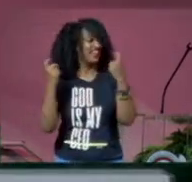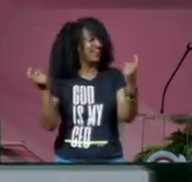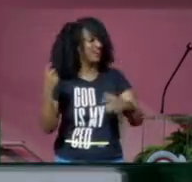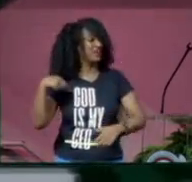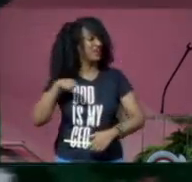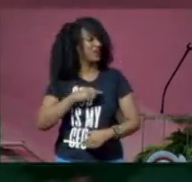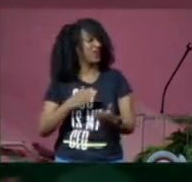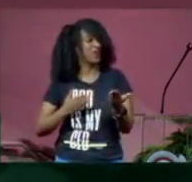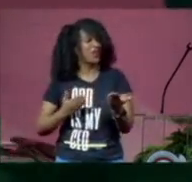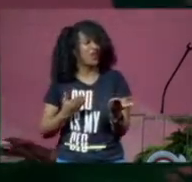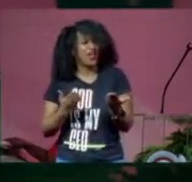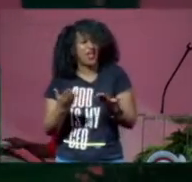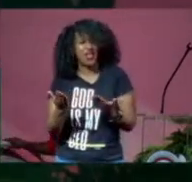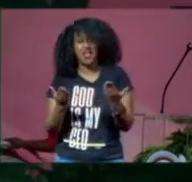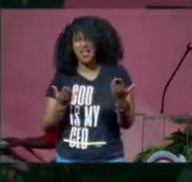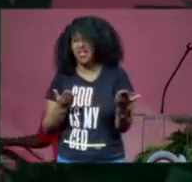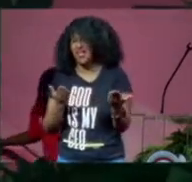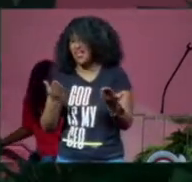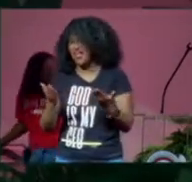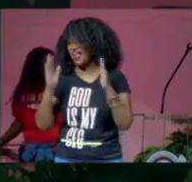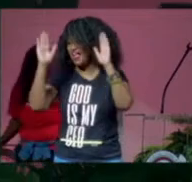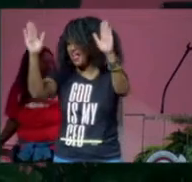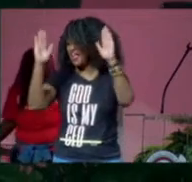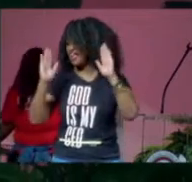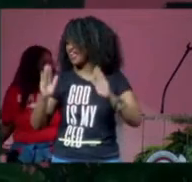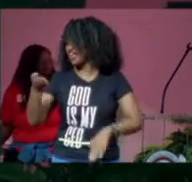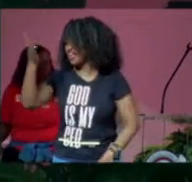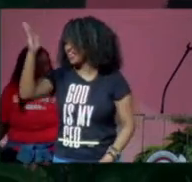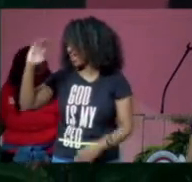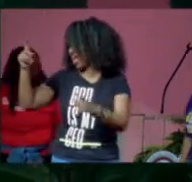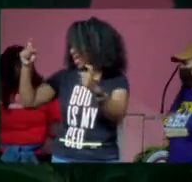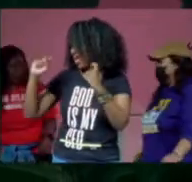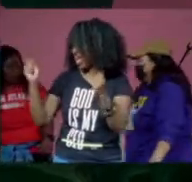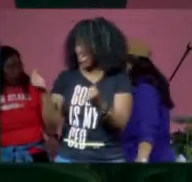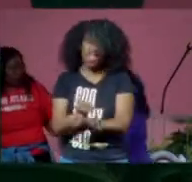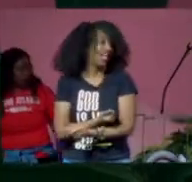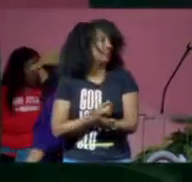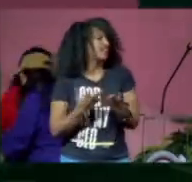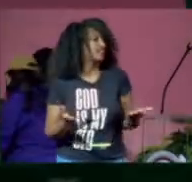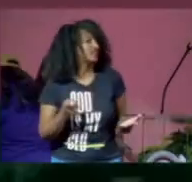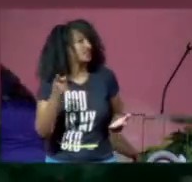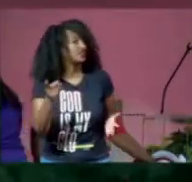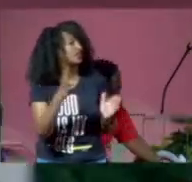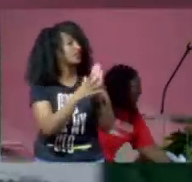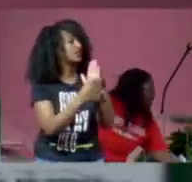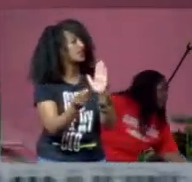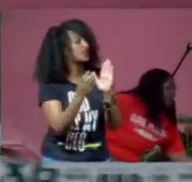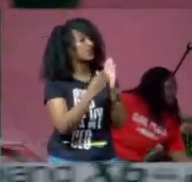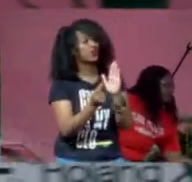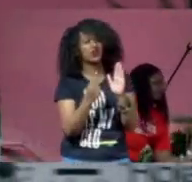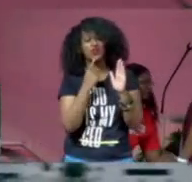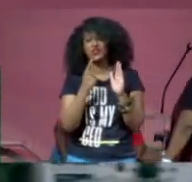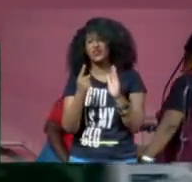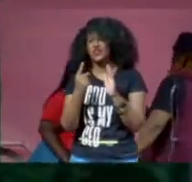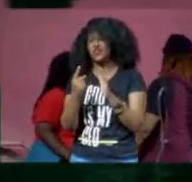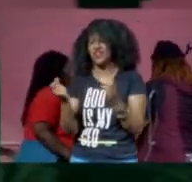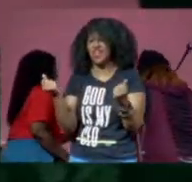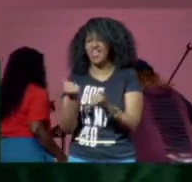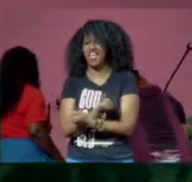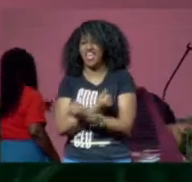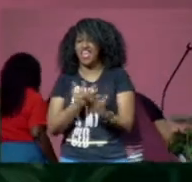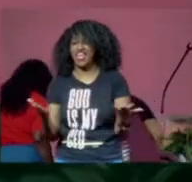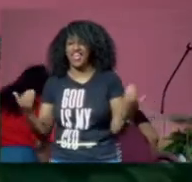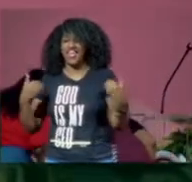God. Come on, y'all, that gives us everything. Let the church say everything. Come on, say, I've got everything.